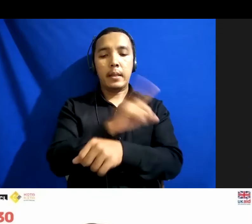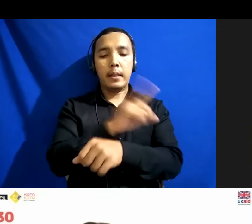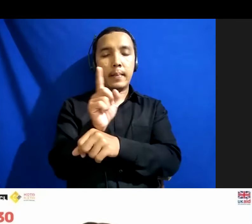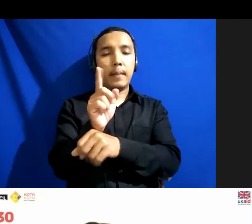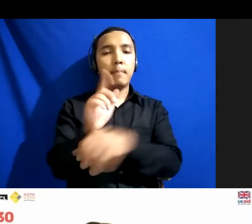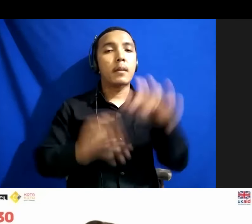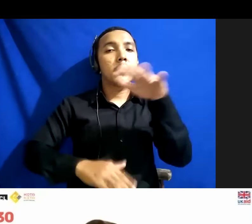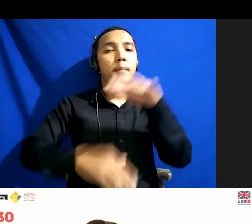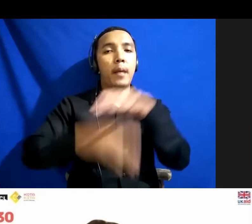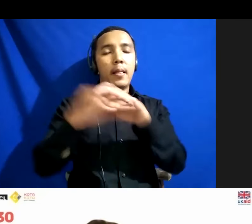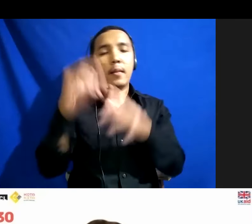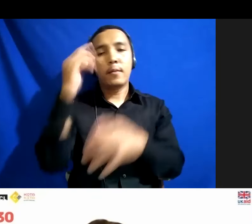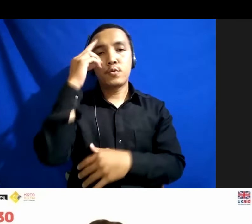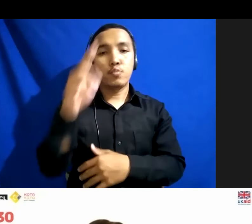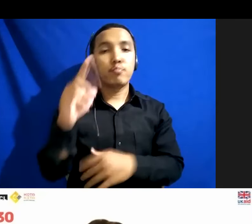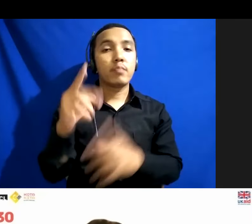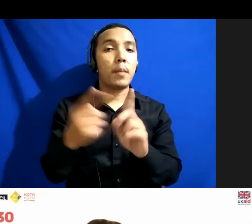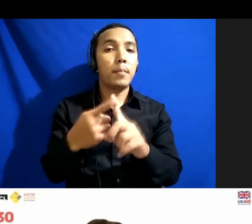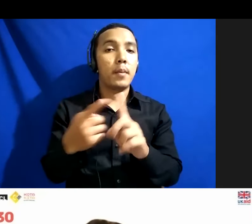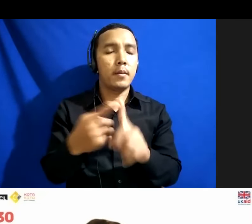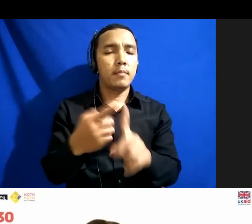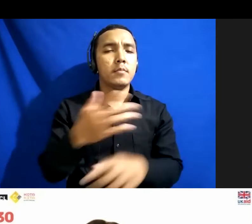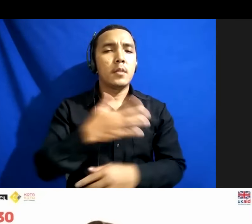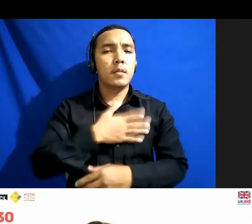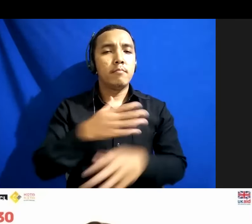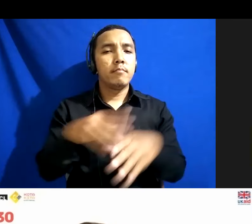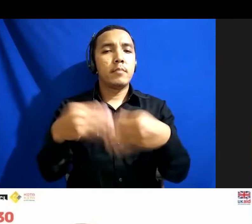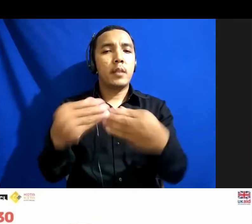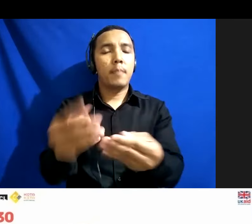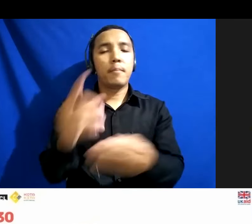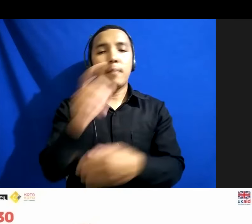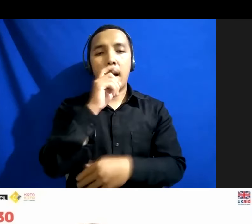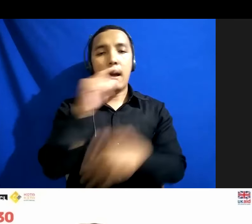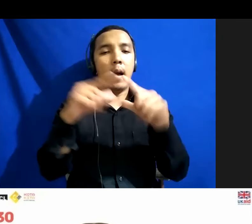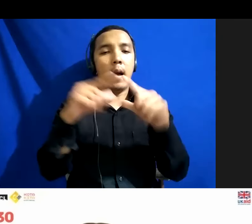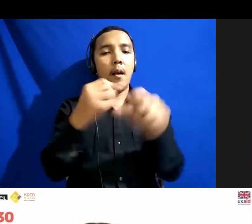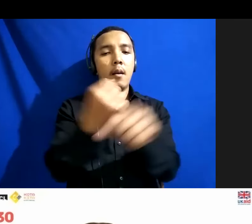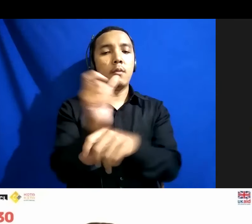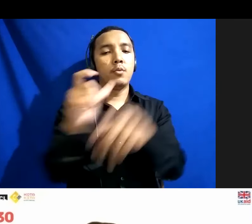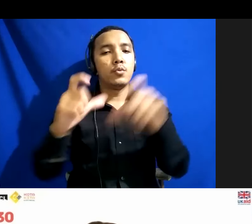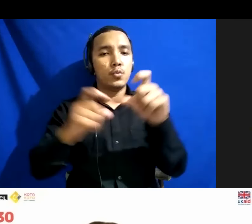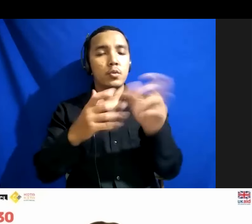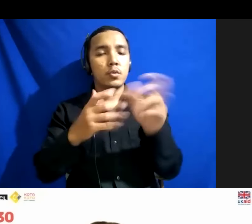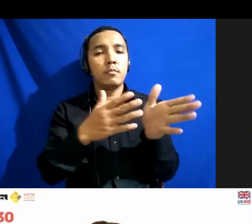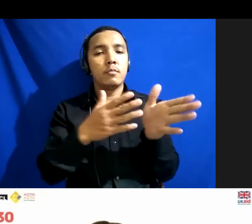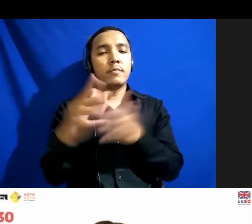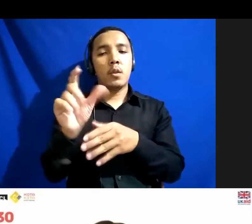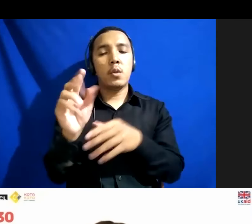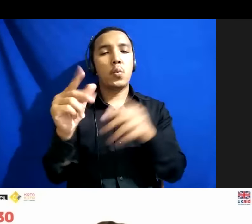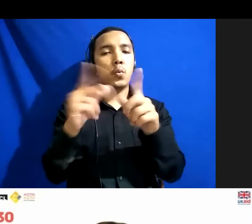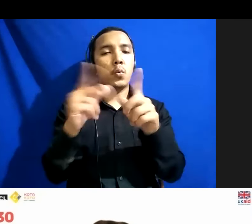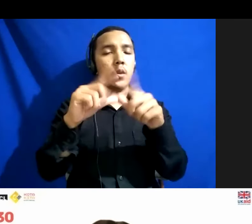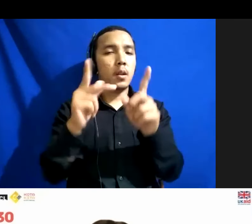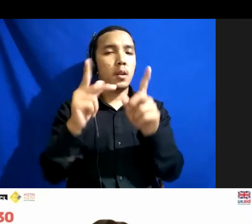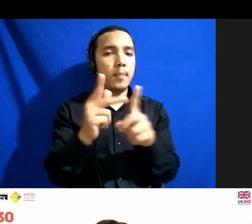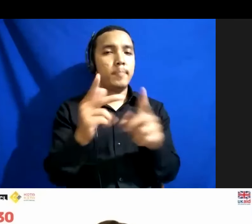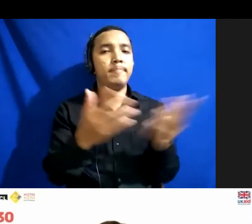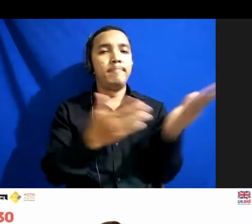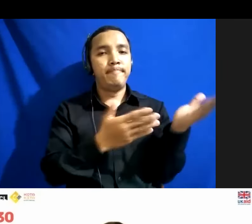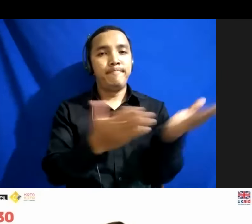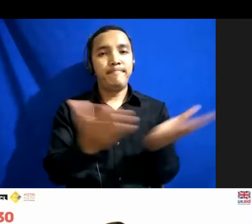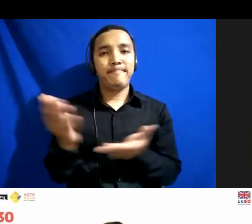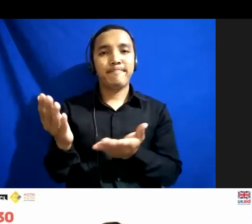a maximum of 5 minutes. Now, first of all, I would like to invite Pak Agus Sultoni as the head of the sub-district in Pelambuan